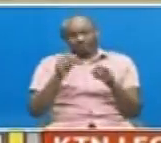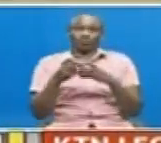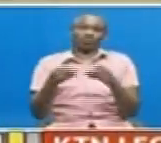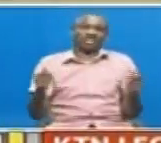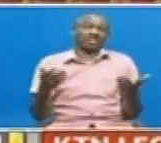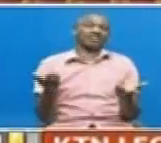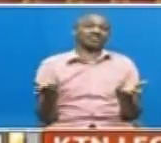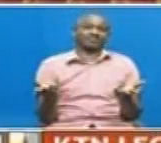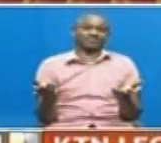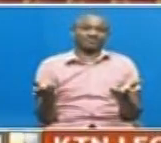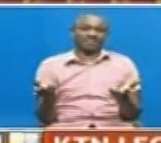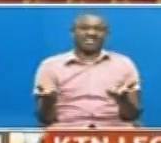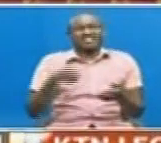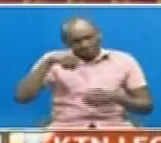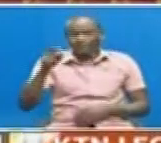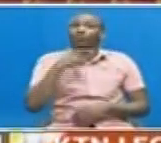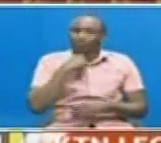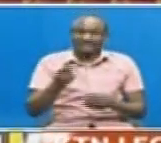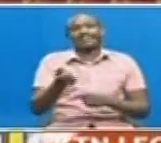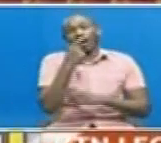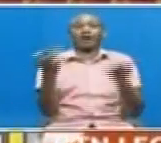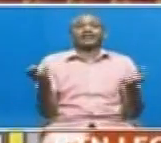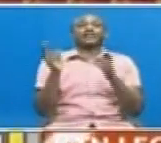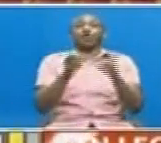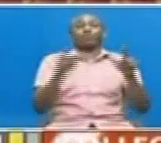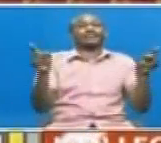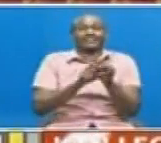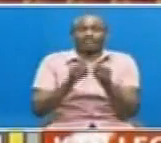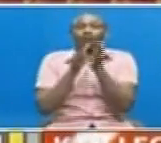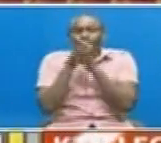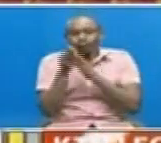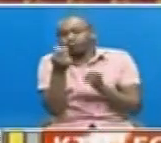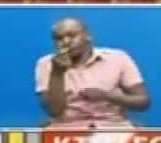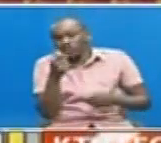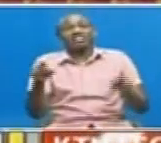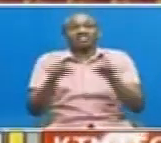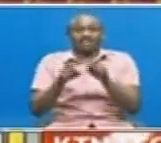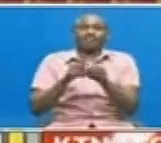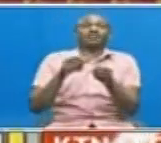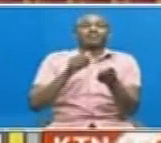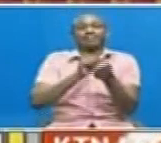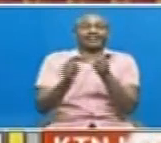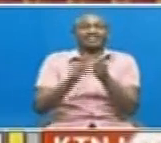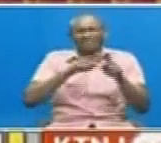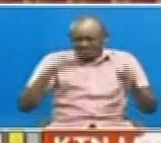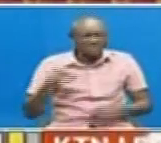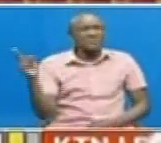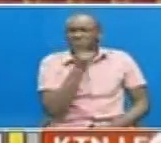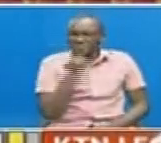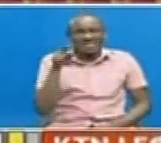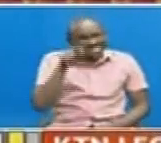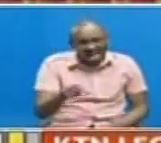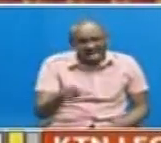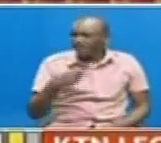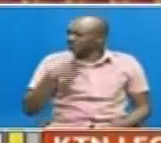ugonjwa husika. In fact, they just want to buy medicine like buying njukus or the street. But I'm very strict in this pharmacy.